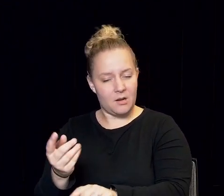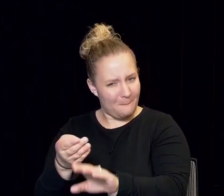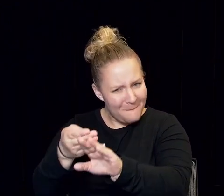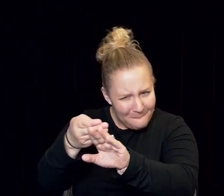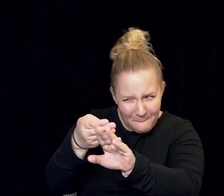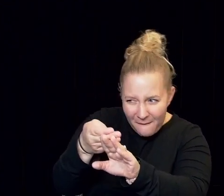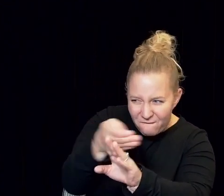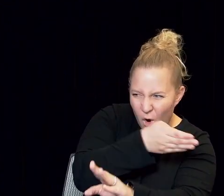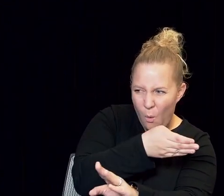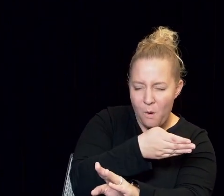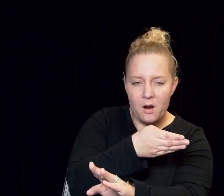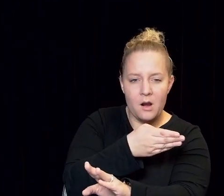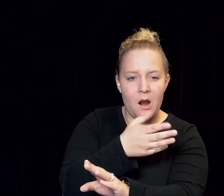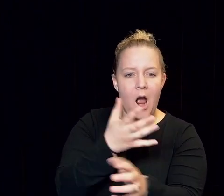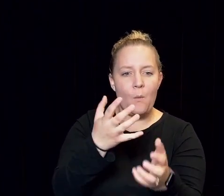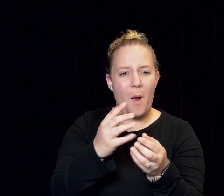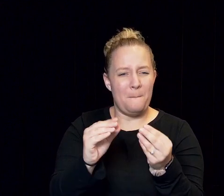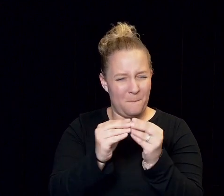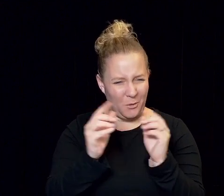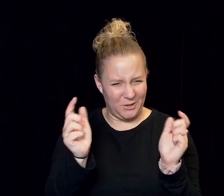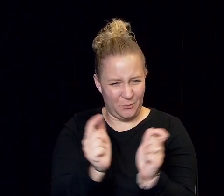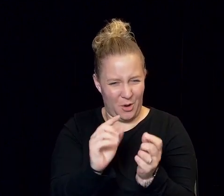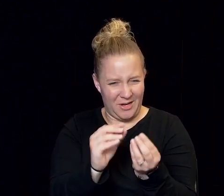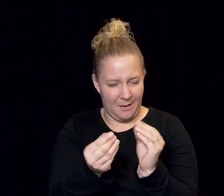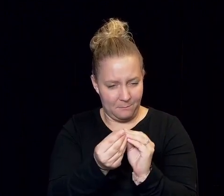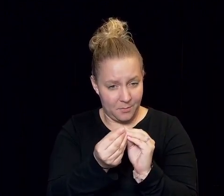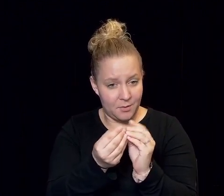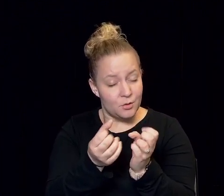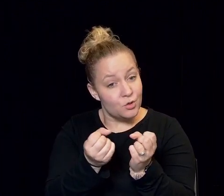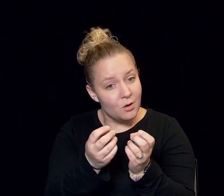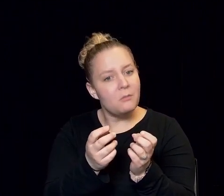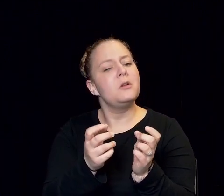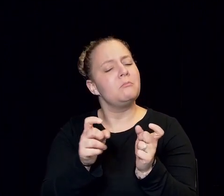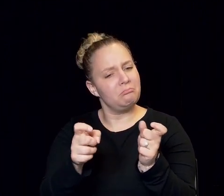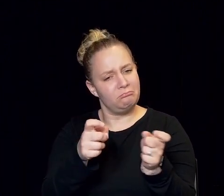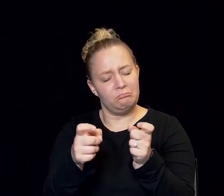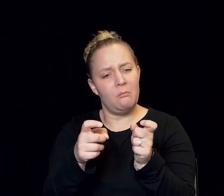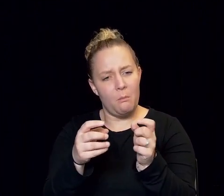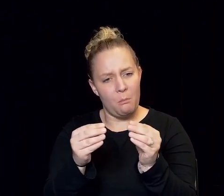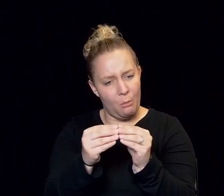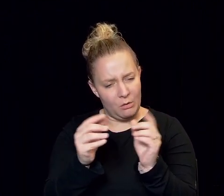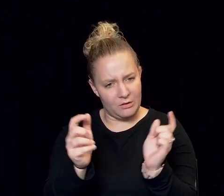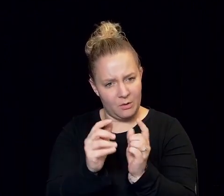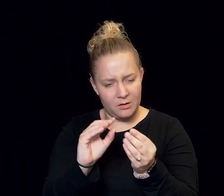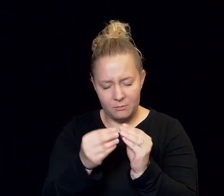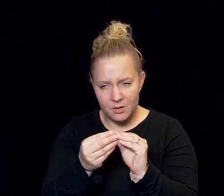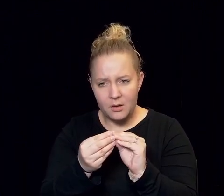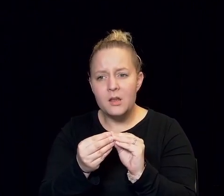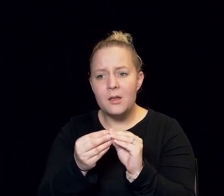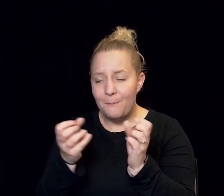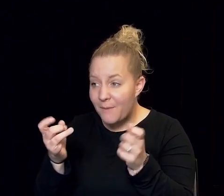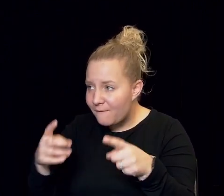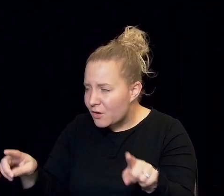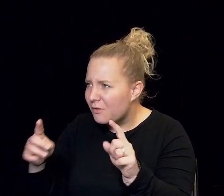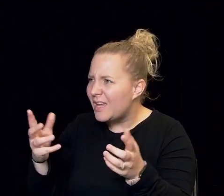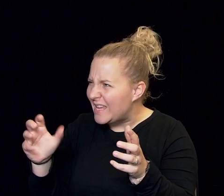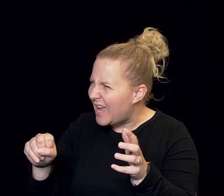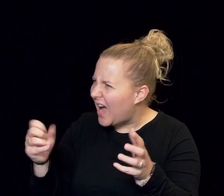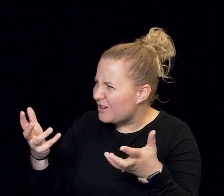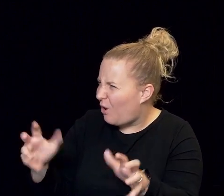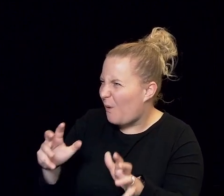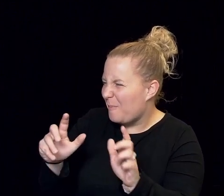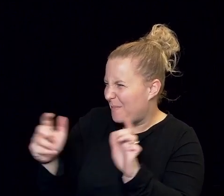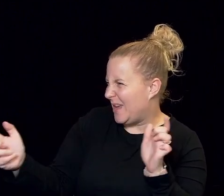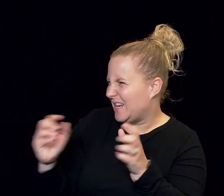you, I like dealing with much smaller numbers. So in order to deal with some smaller numbers, some of you are like, yeah, me. I don't want the big numbers. So